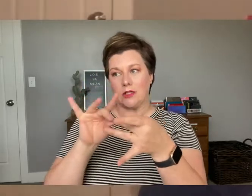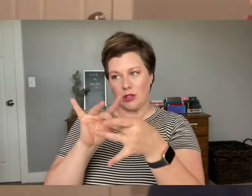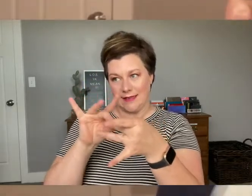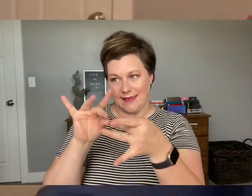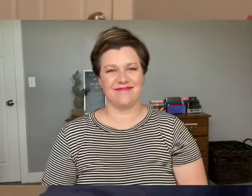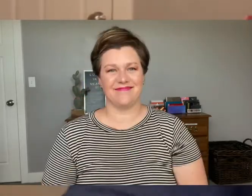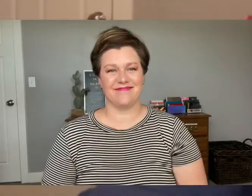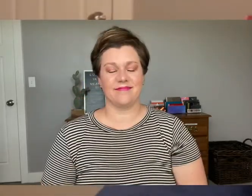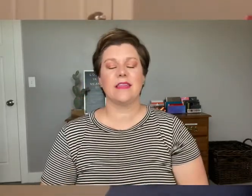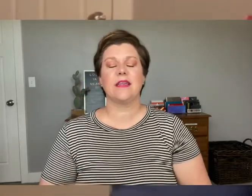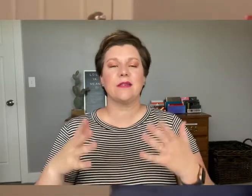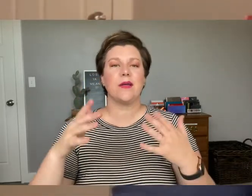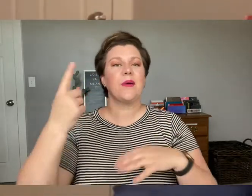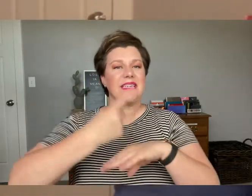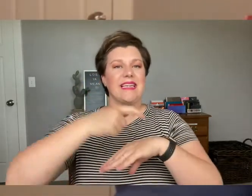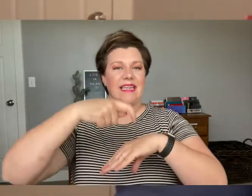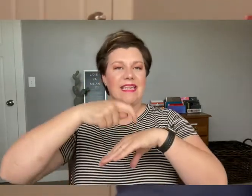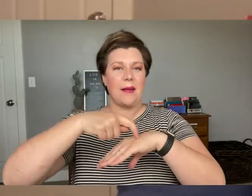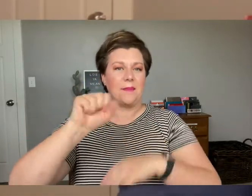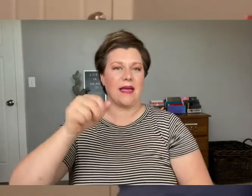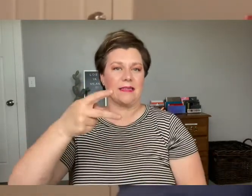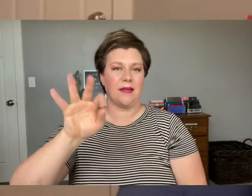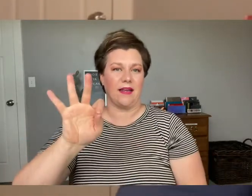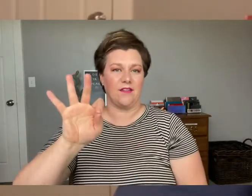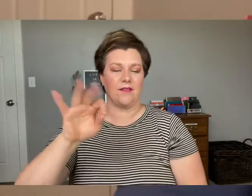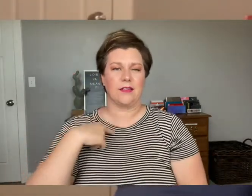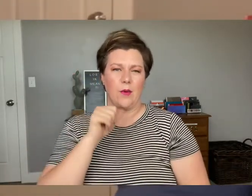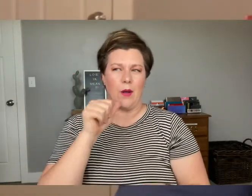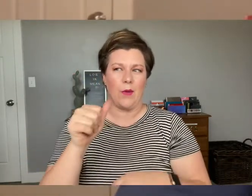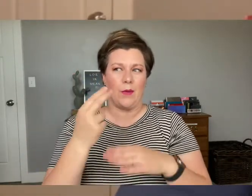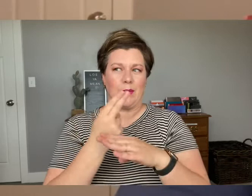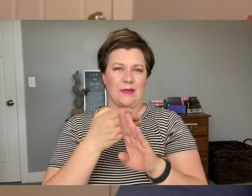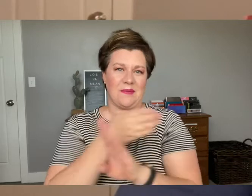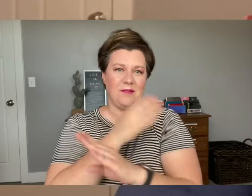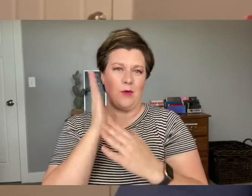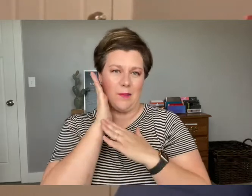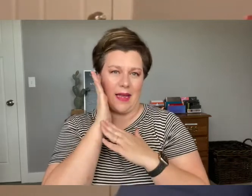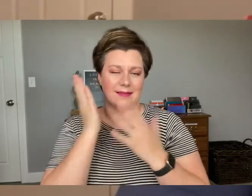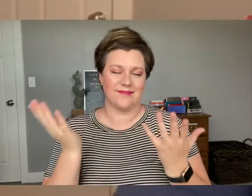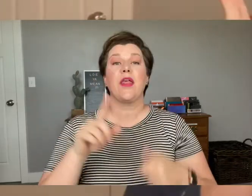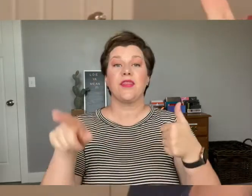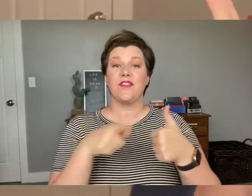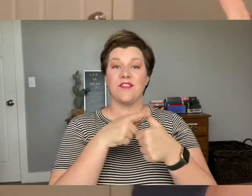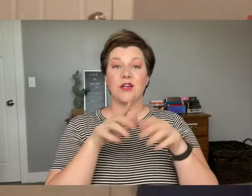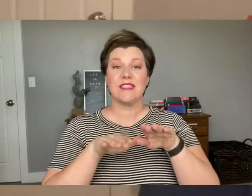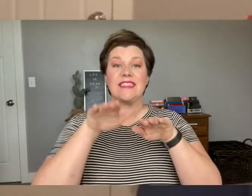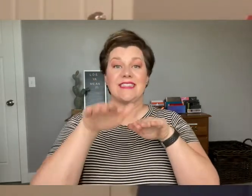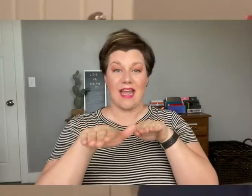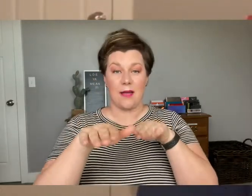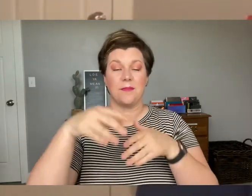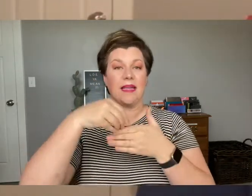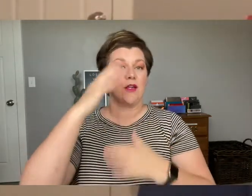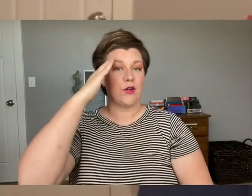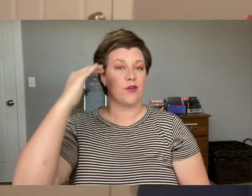honorable mentions. They are daytime SPF, so I'm obviously not going to put that on before bed. Okay, so the first